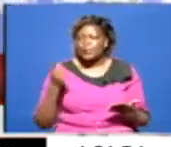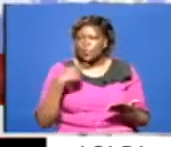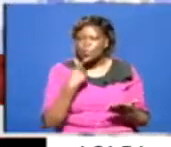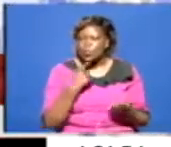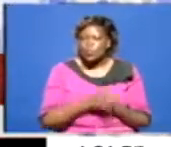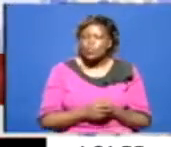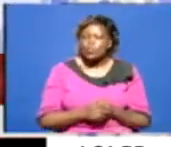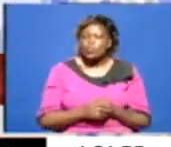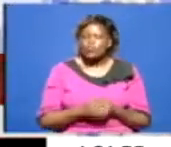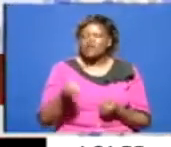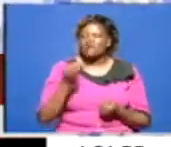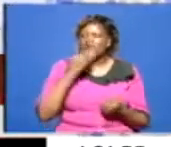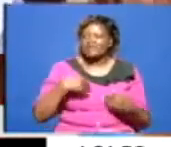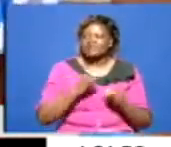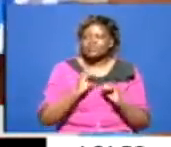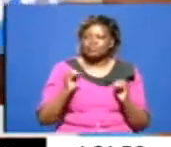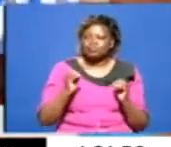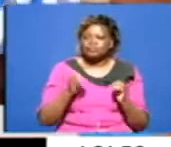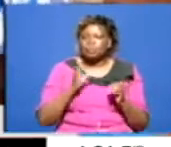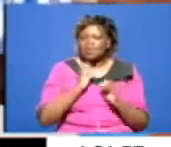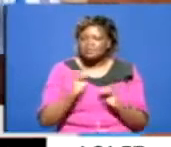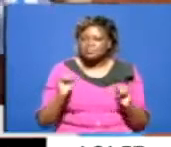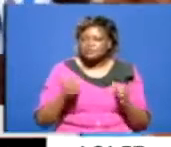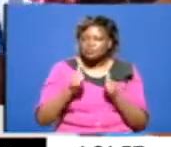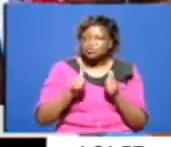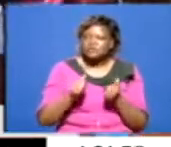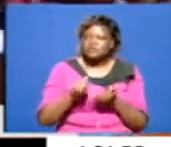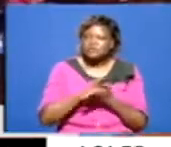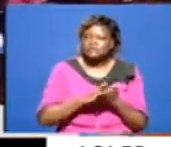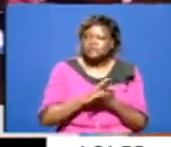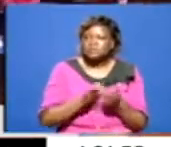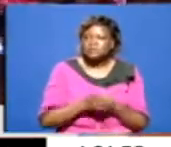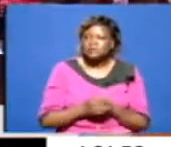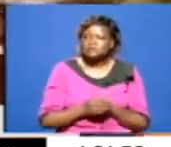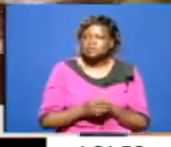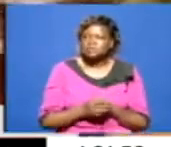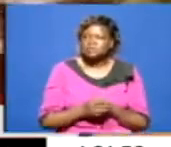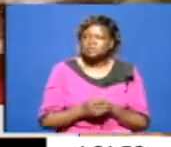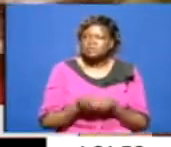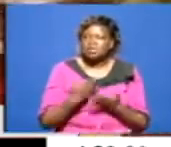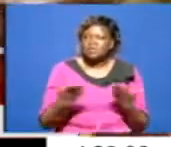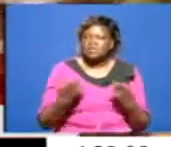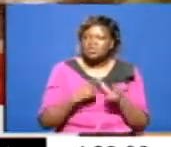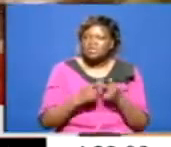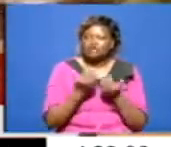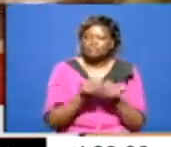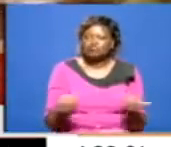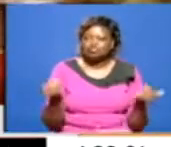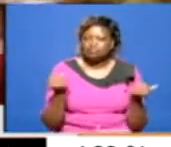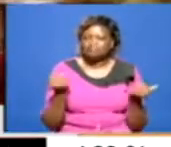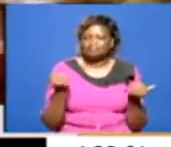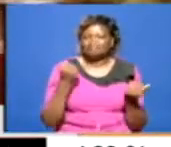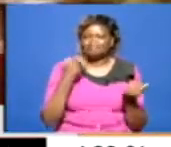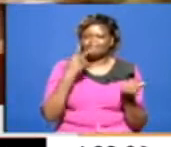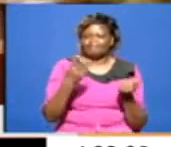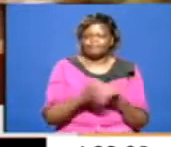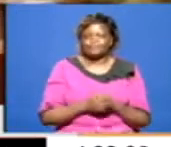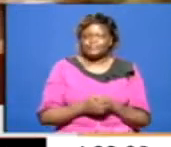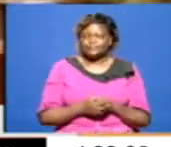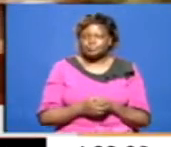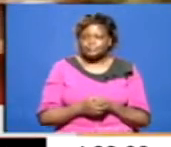food, let alone water, which is basic, a commodity. Children, you look at them, you know, they